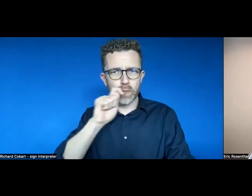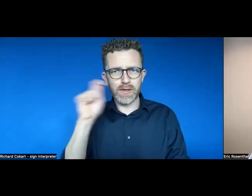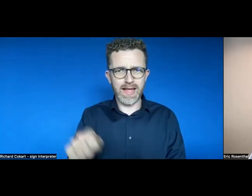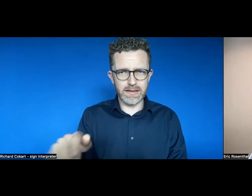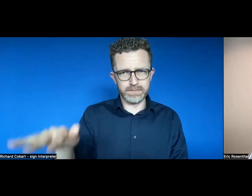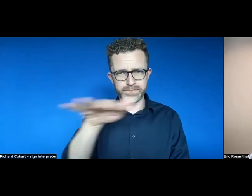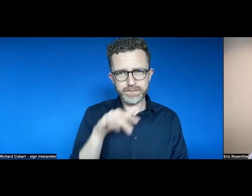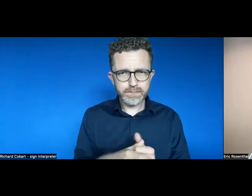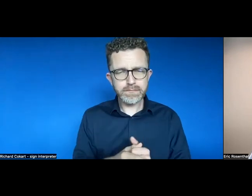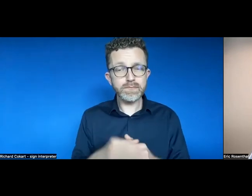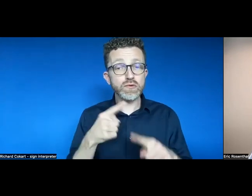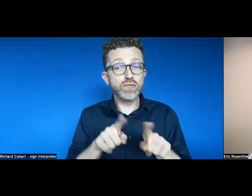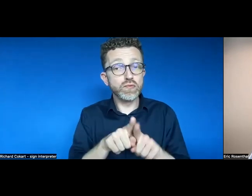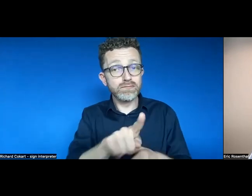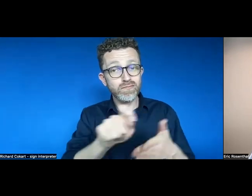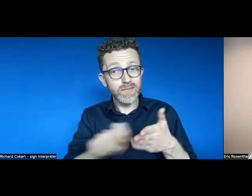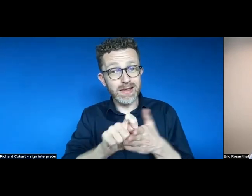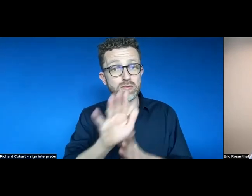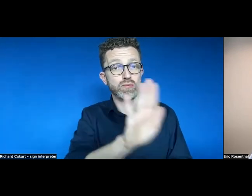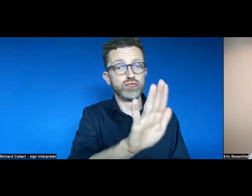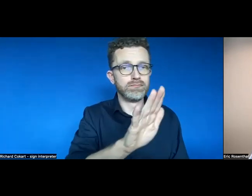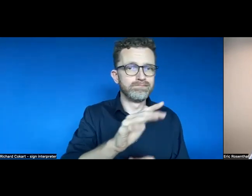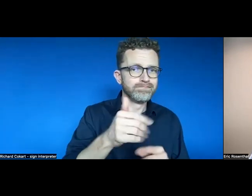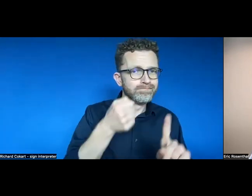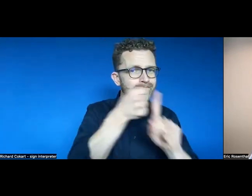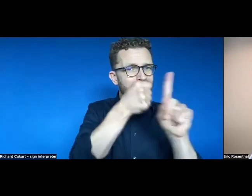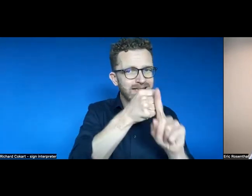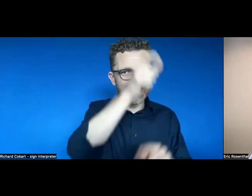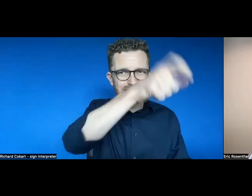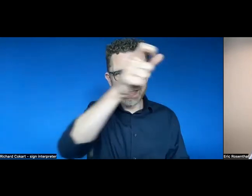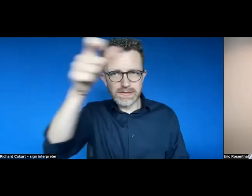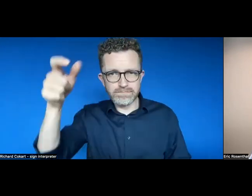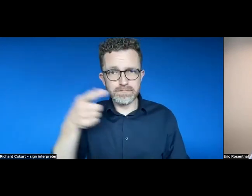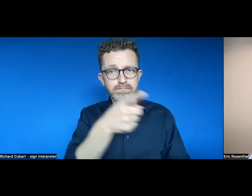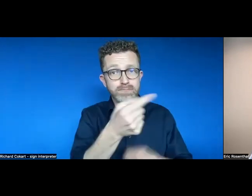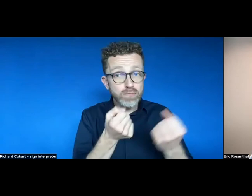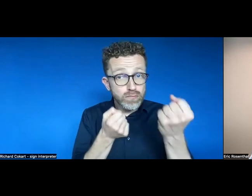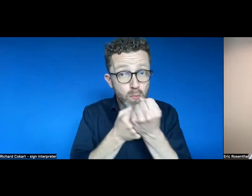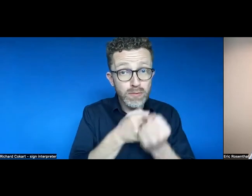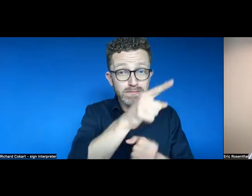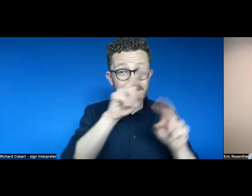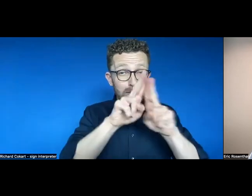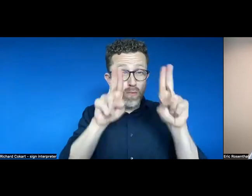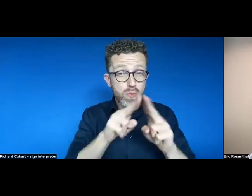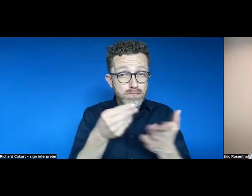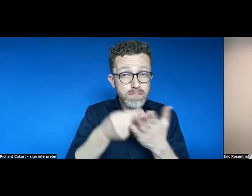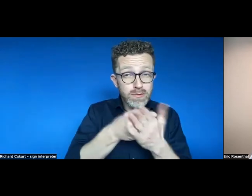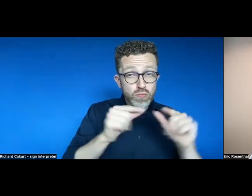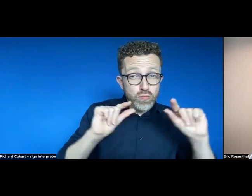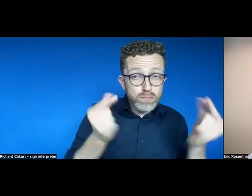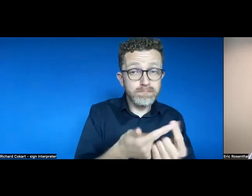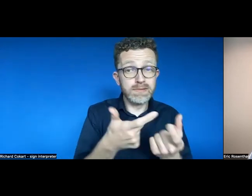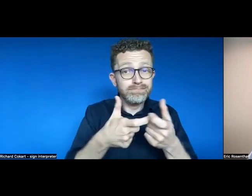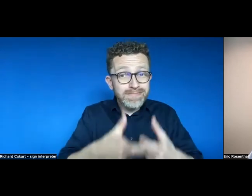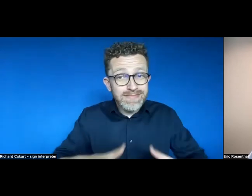ours, family organizations in Ukraine, human rights organizations like Disability Rights International, we are small